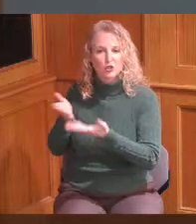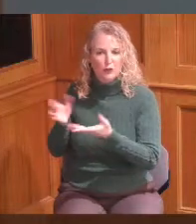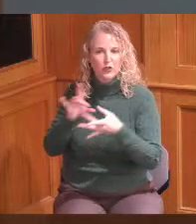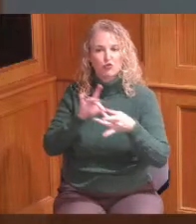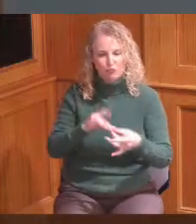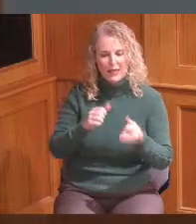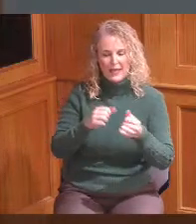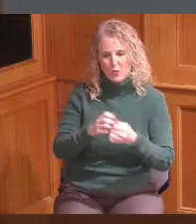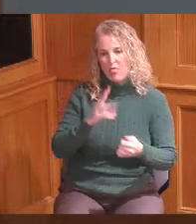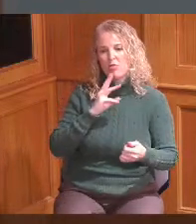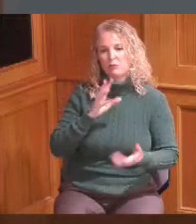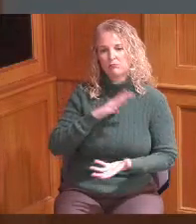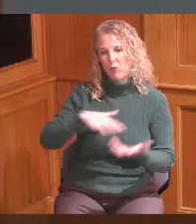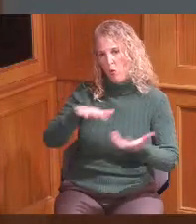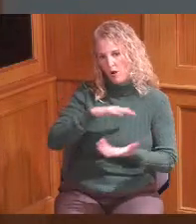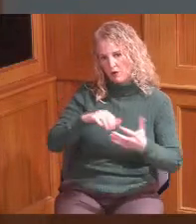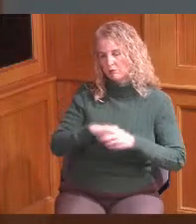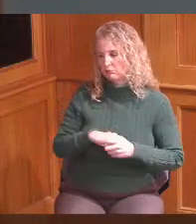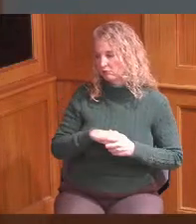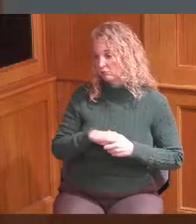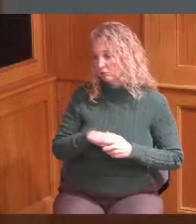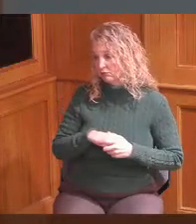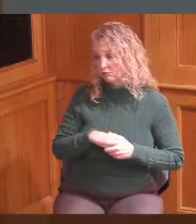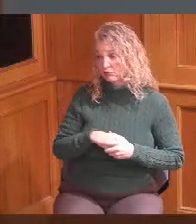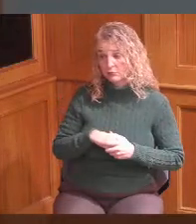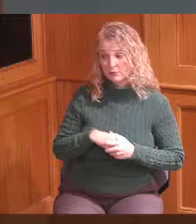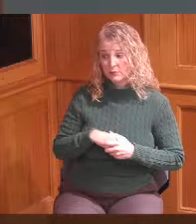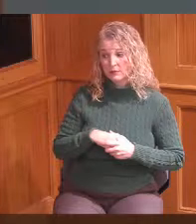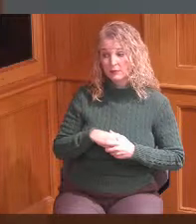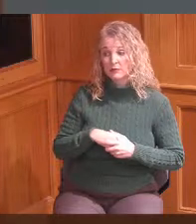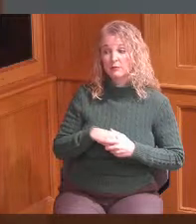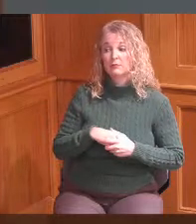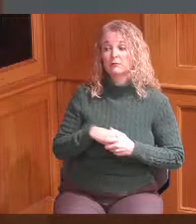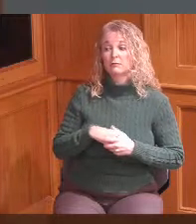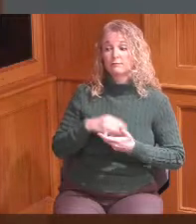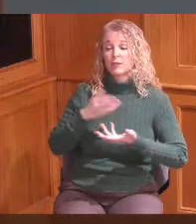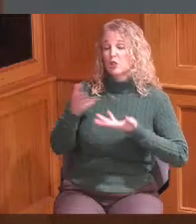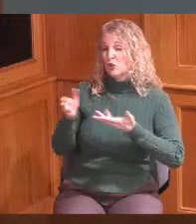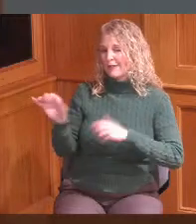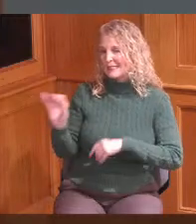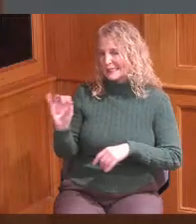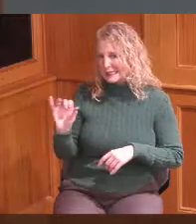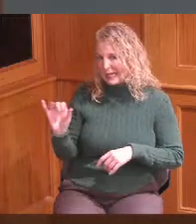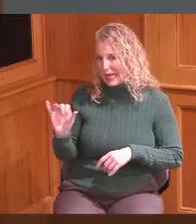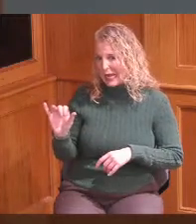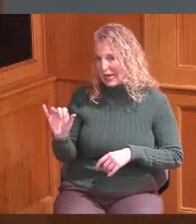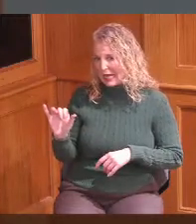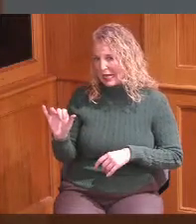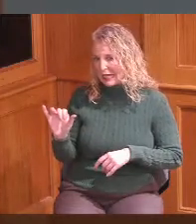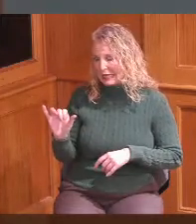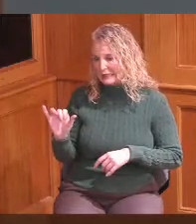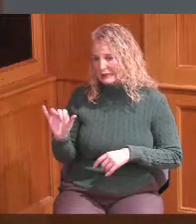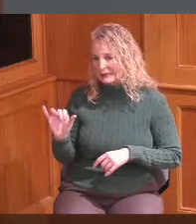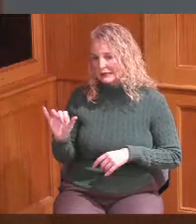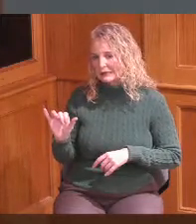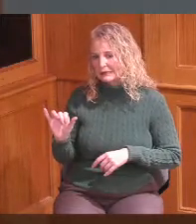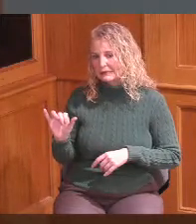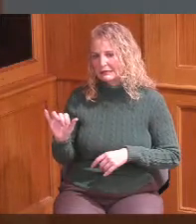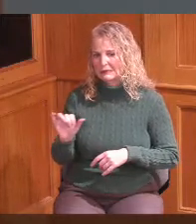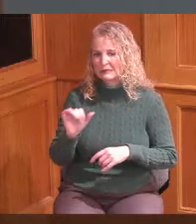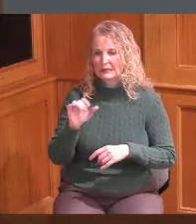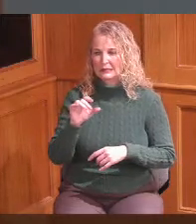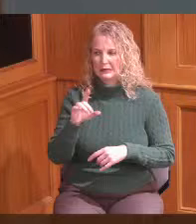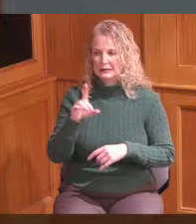Stormwater District. And that includes services for the illicit discharge detection and